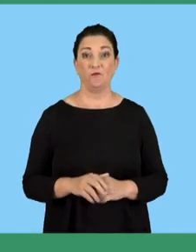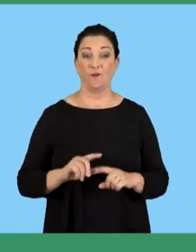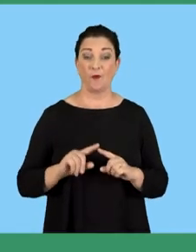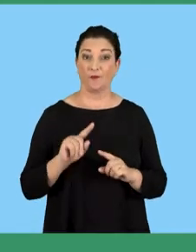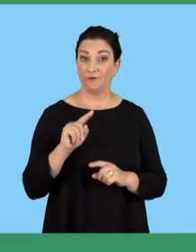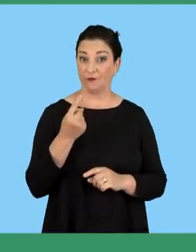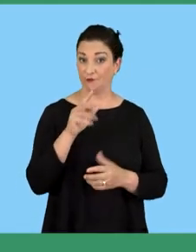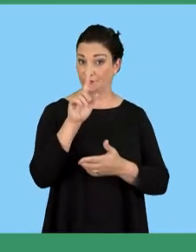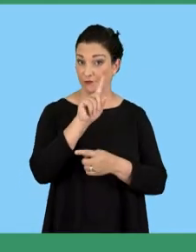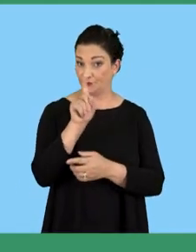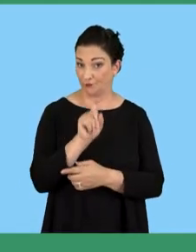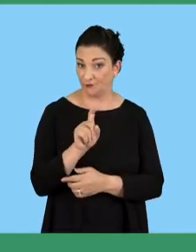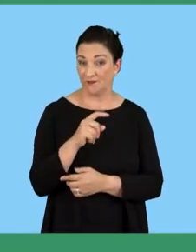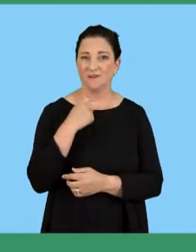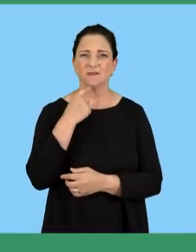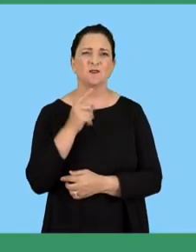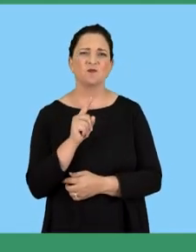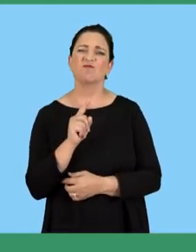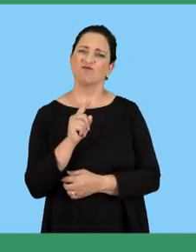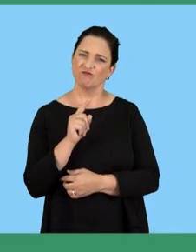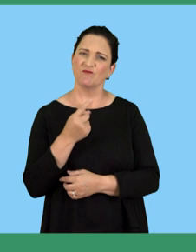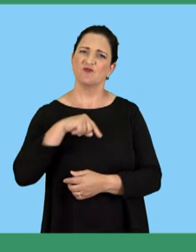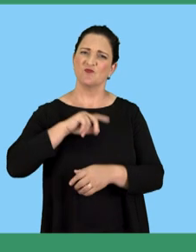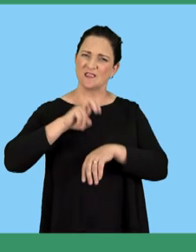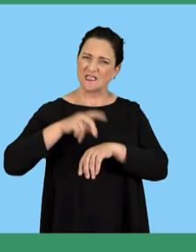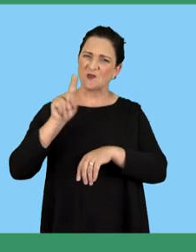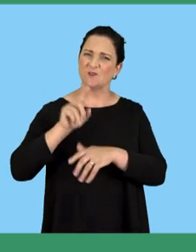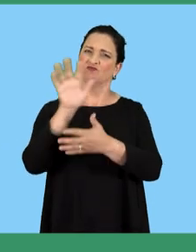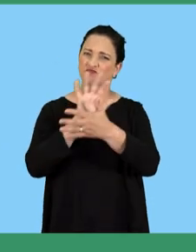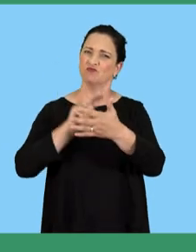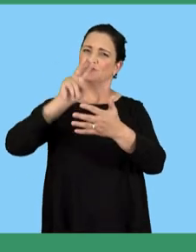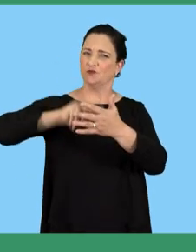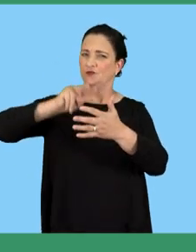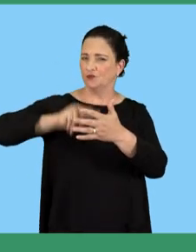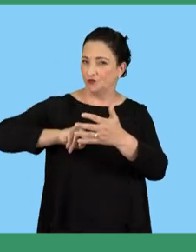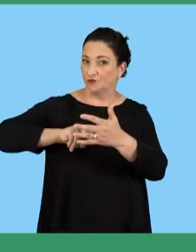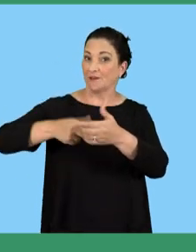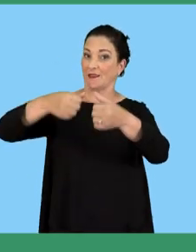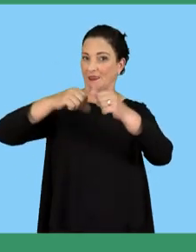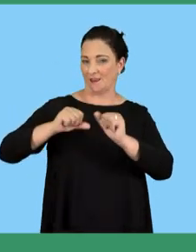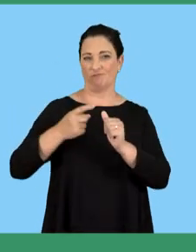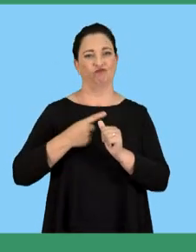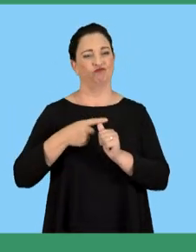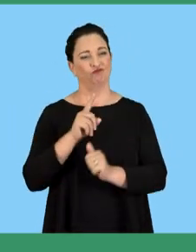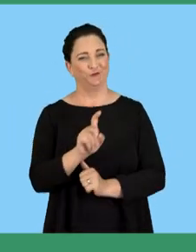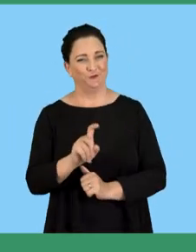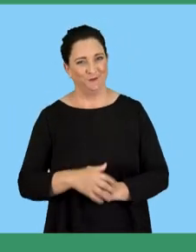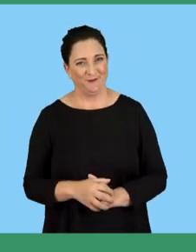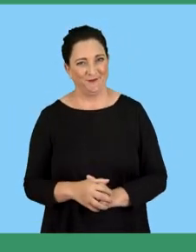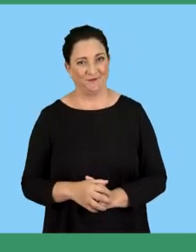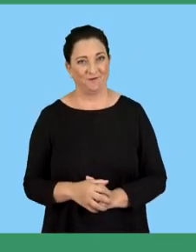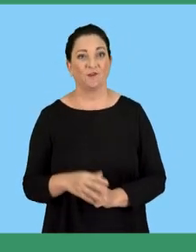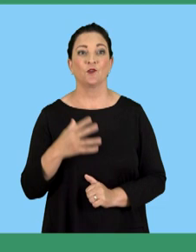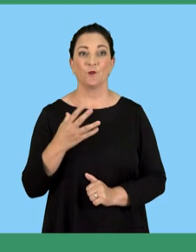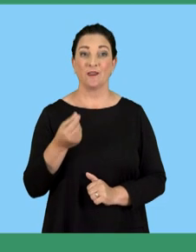The first question expects us to read the scenario and answer questions that follow. We